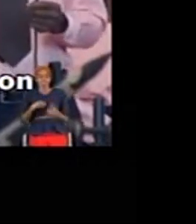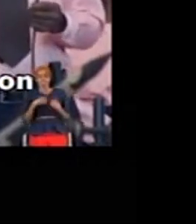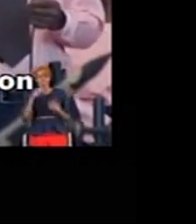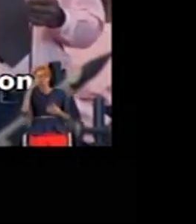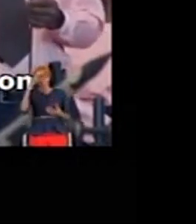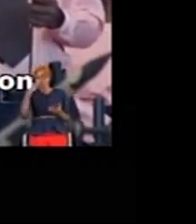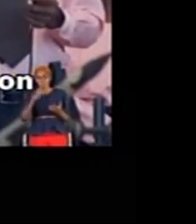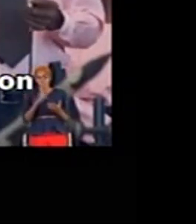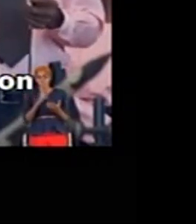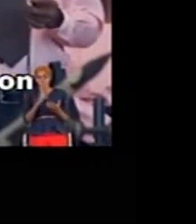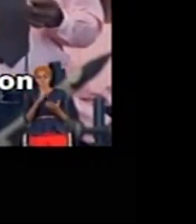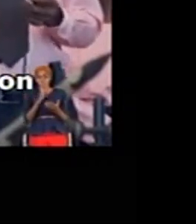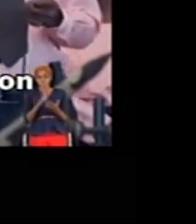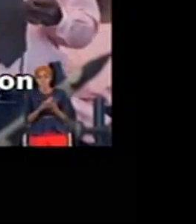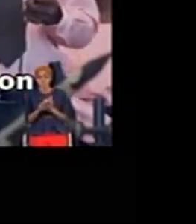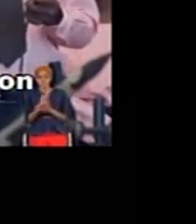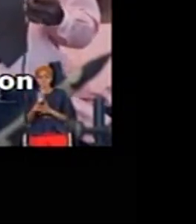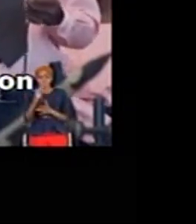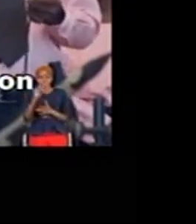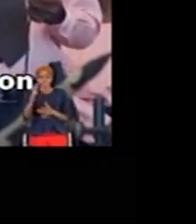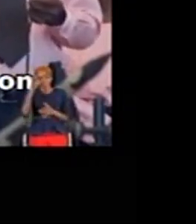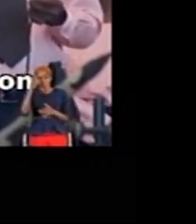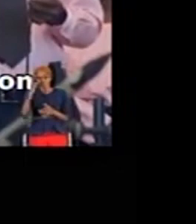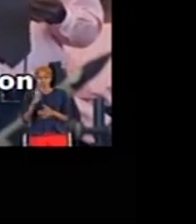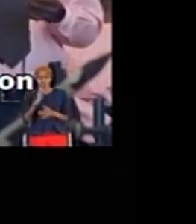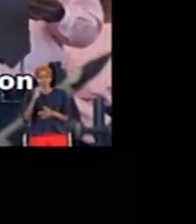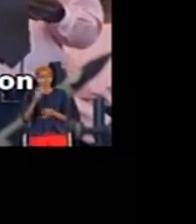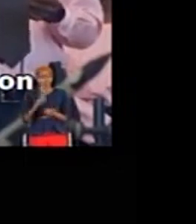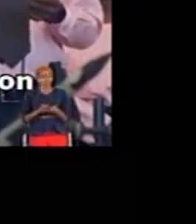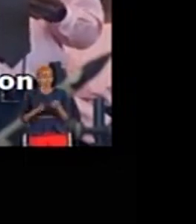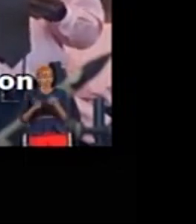trusted. For the overruling of